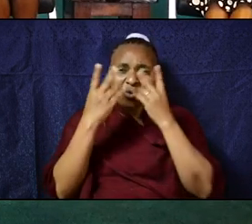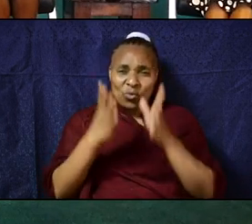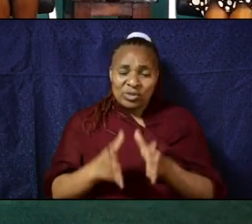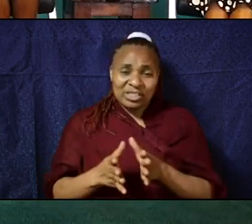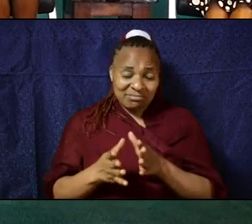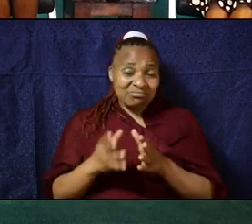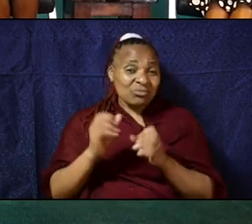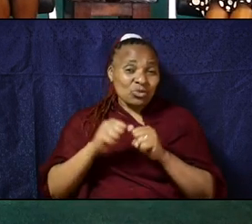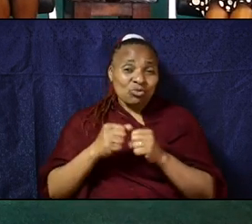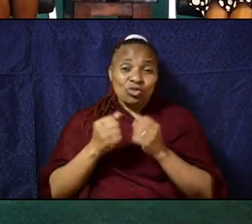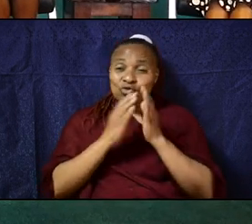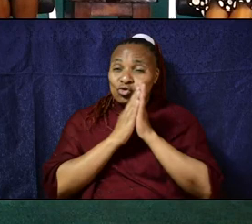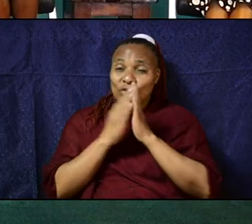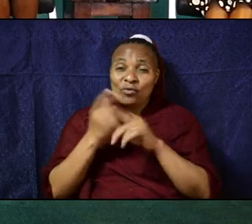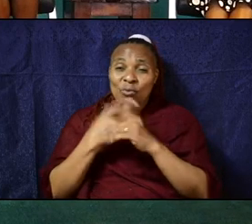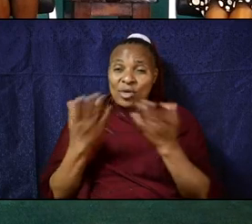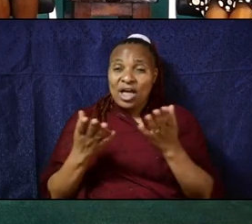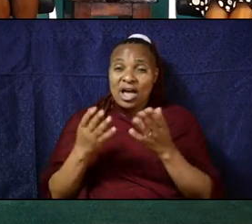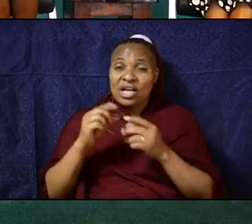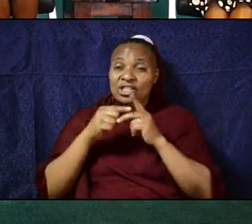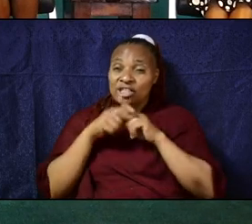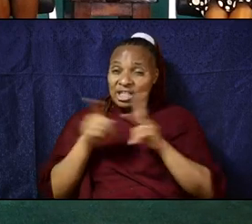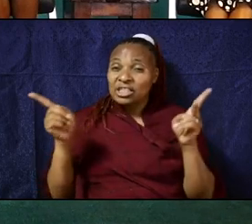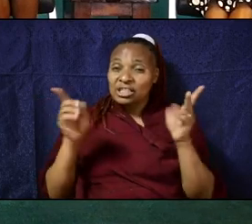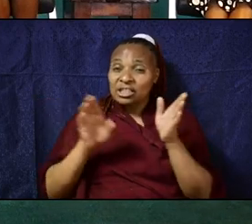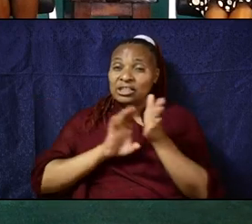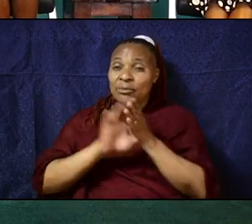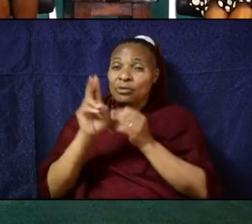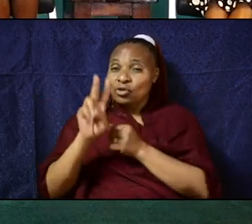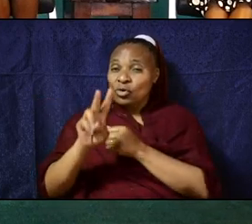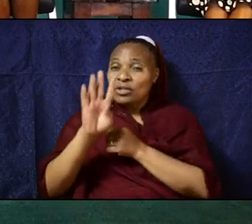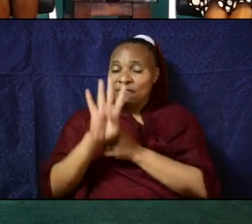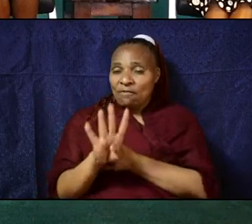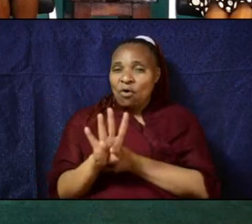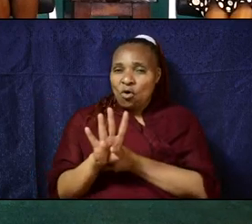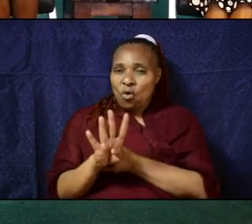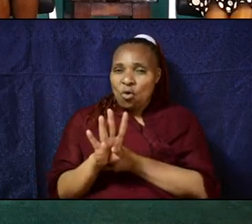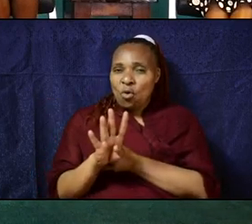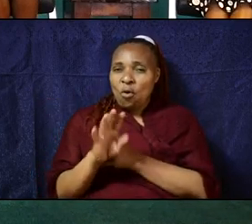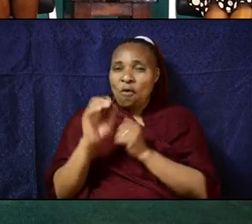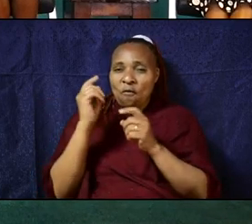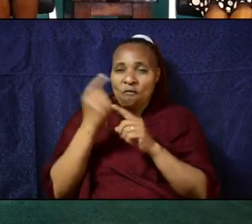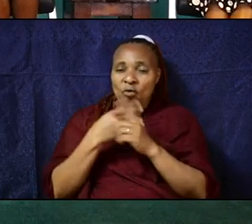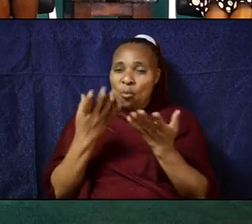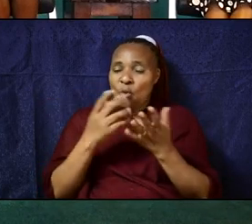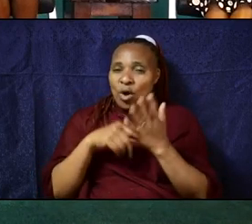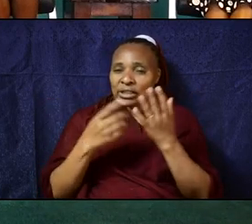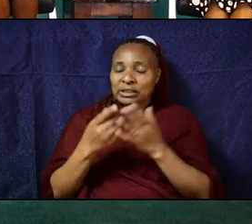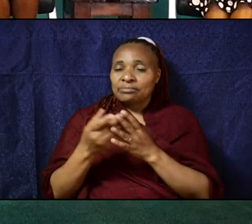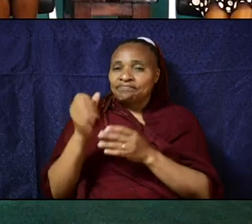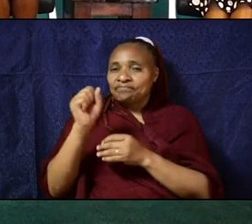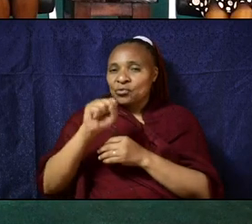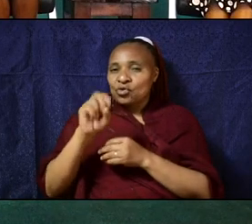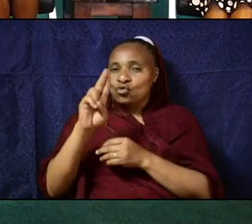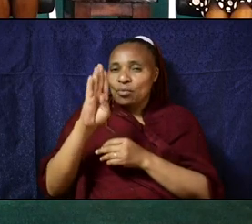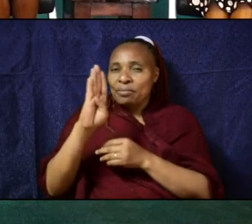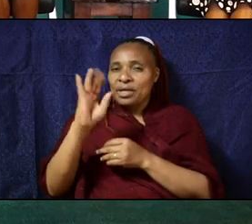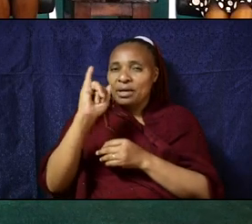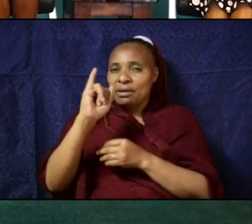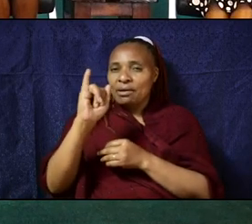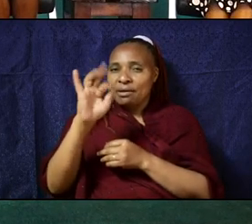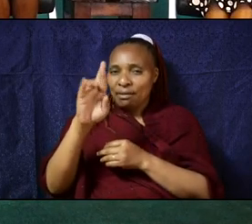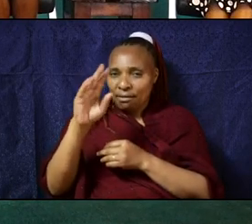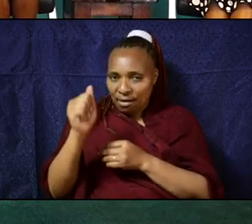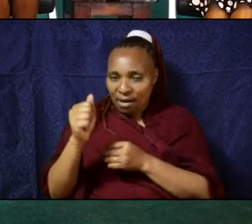story is from Genesis chapter 24. That is what Subira has given us a synopsis of. And just to bring us